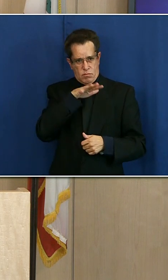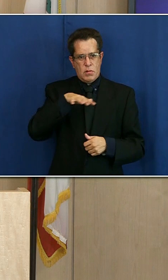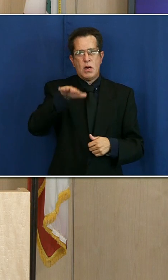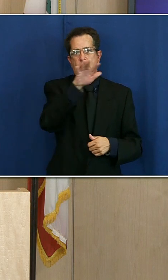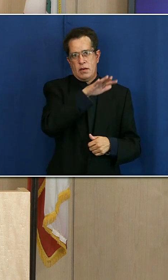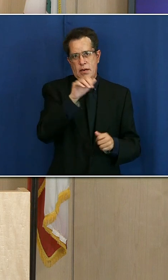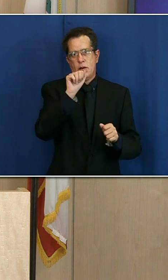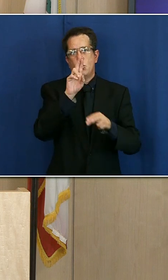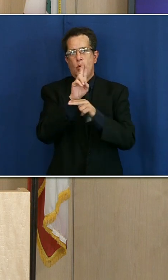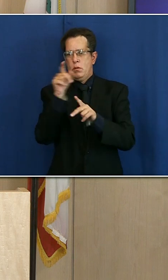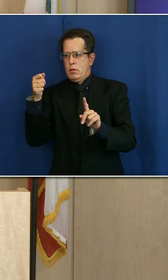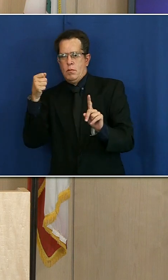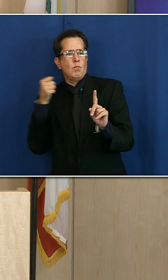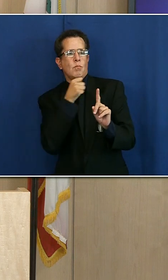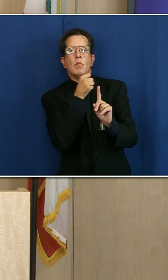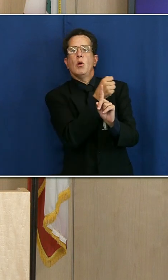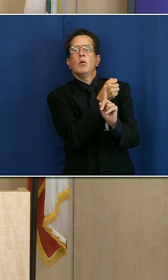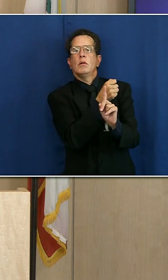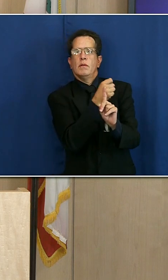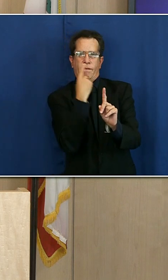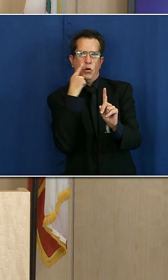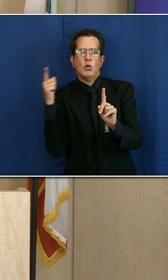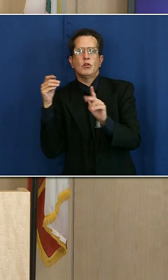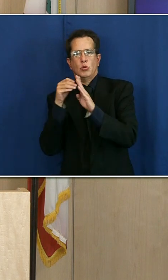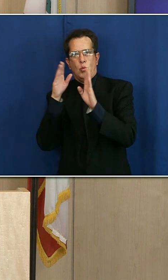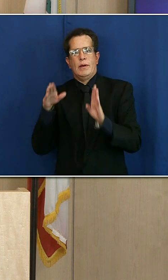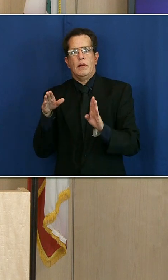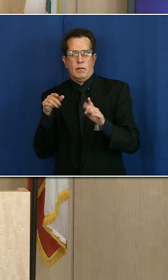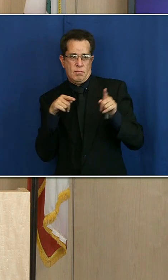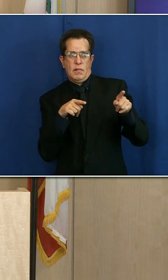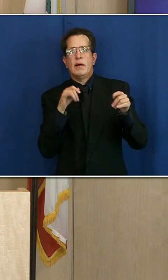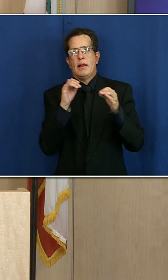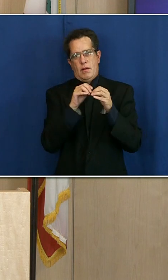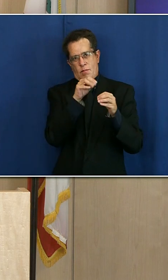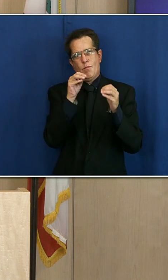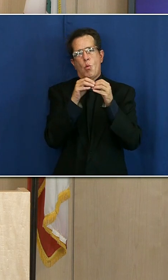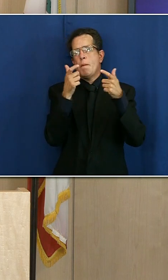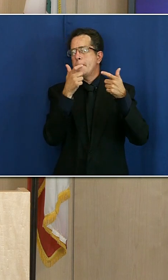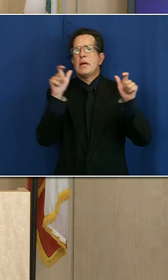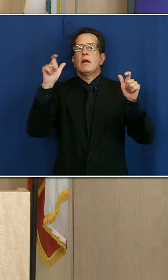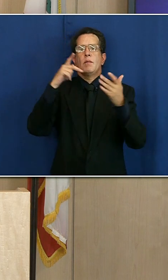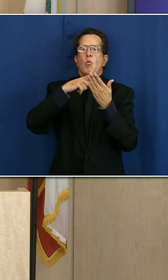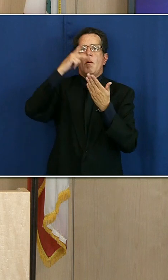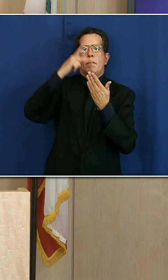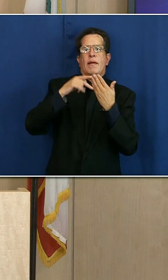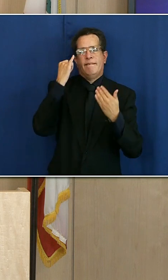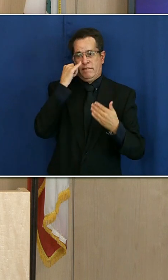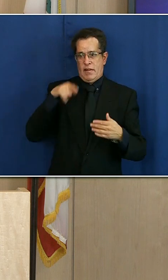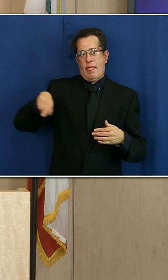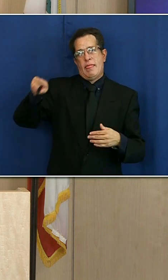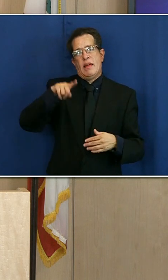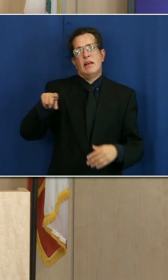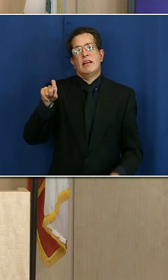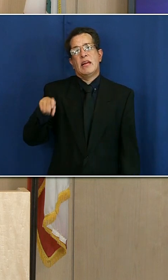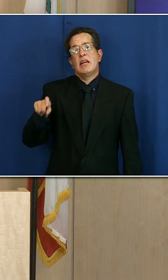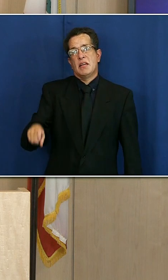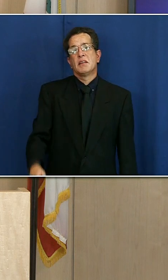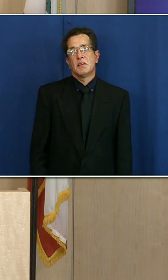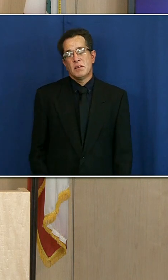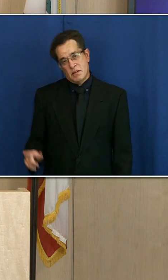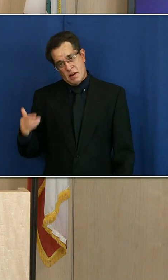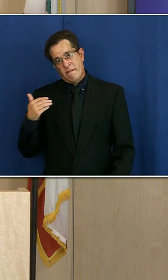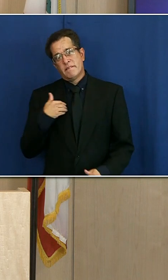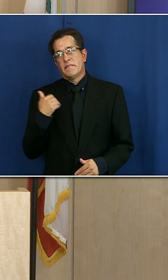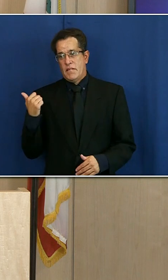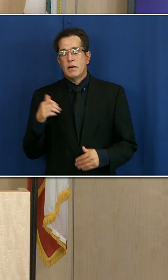of isolation locations for our students, and we have expanded that based on need. Is there any components I missed? I'm